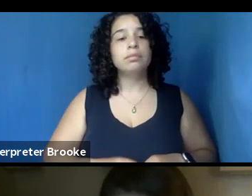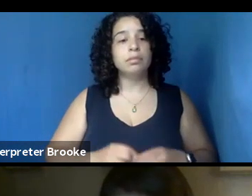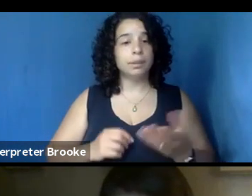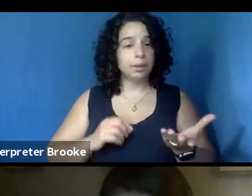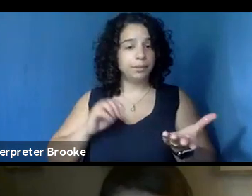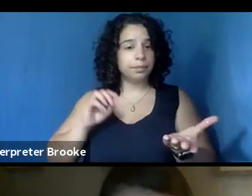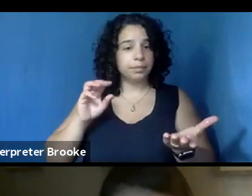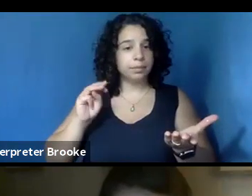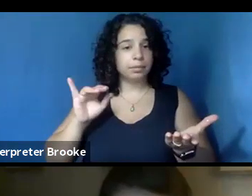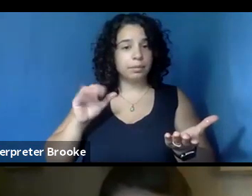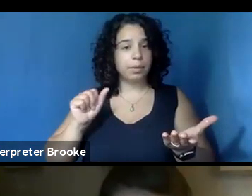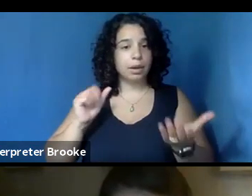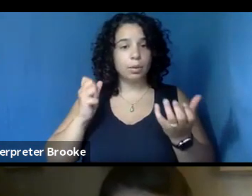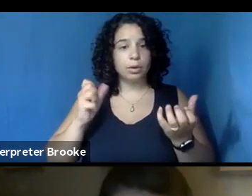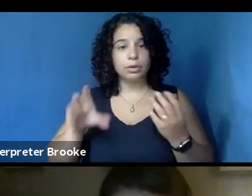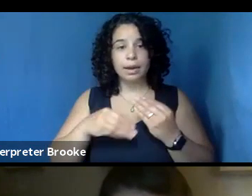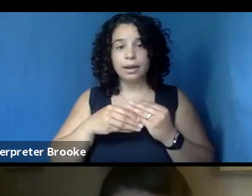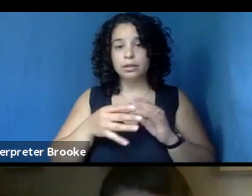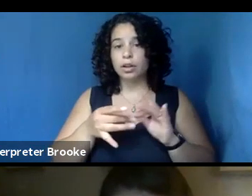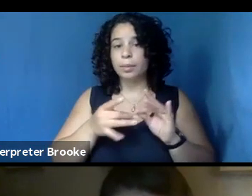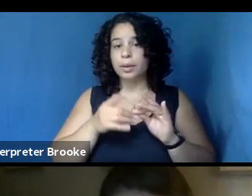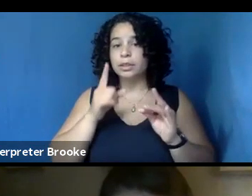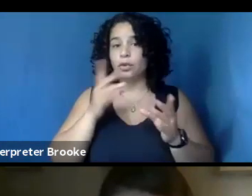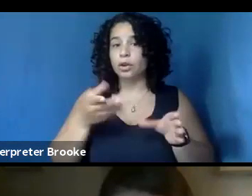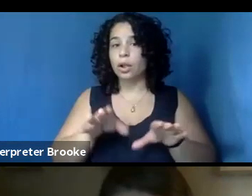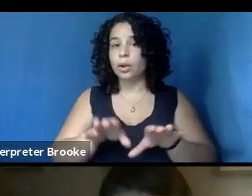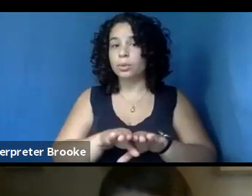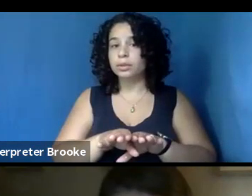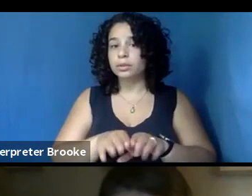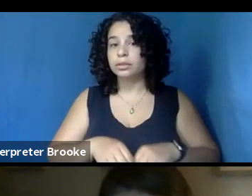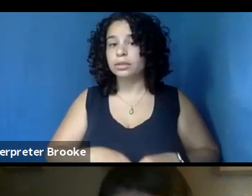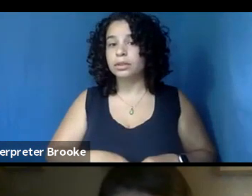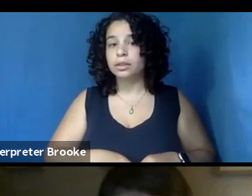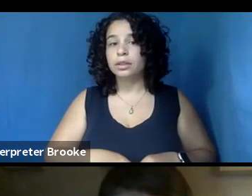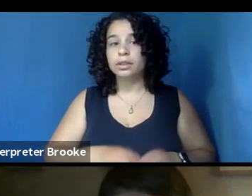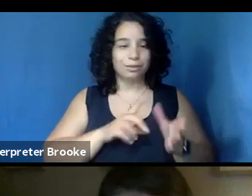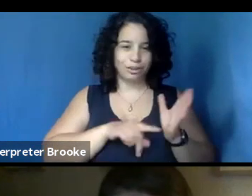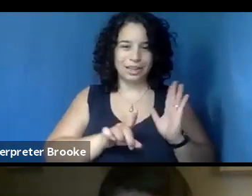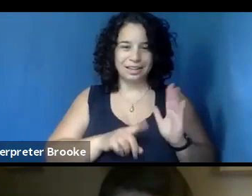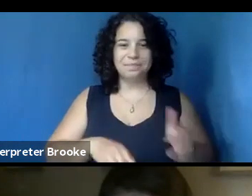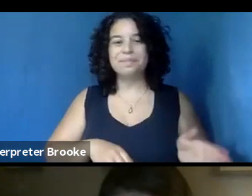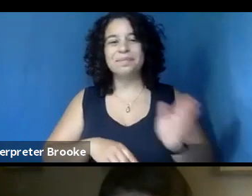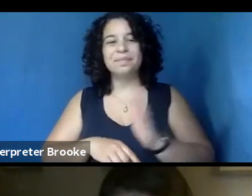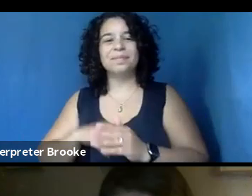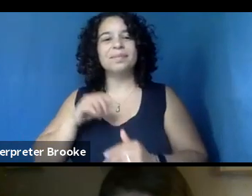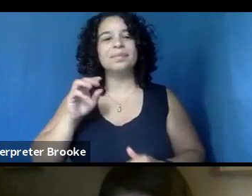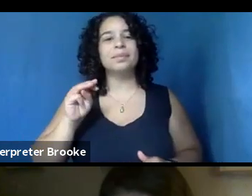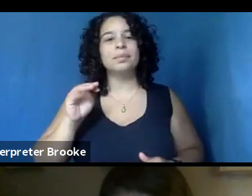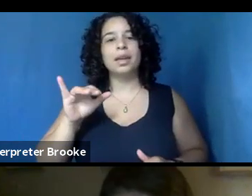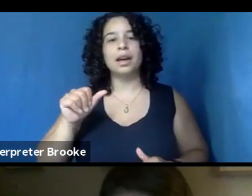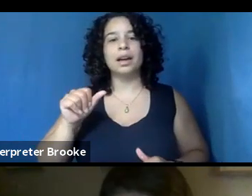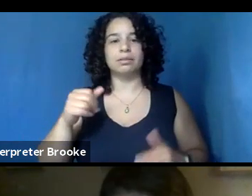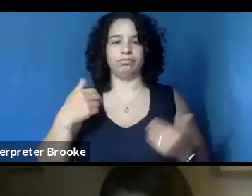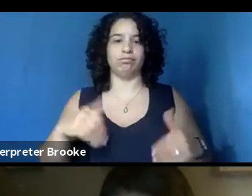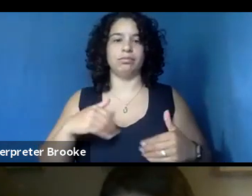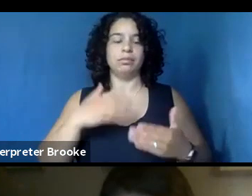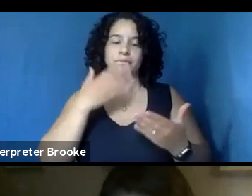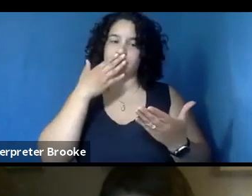anything to say to close out, thank you. Check. Well, just so much gratitude